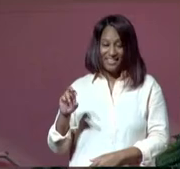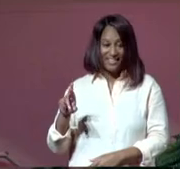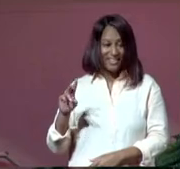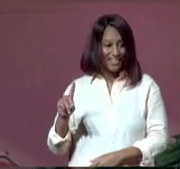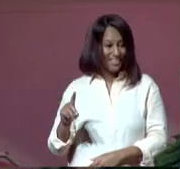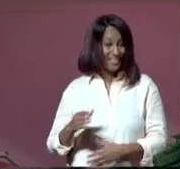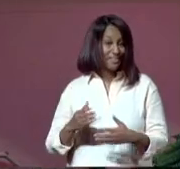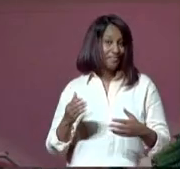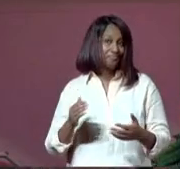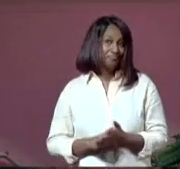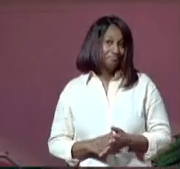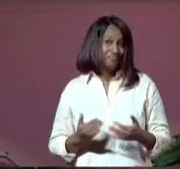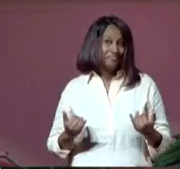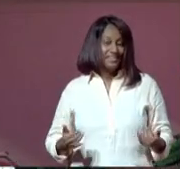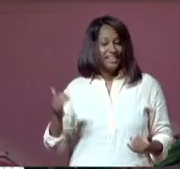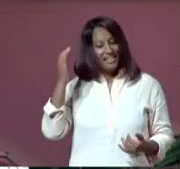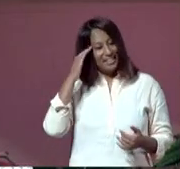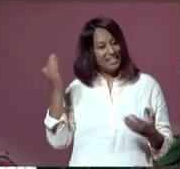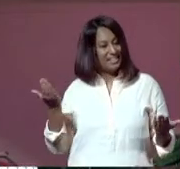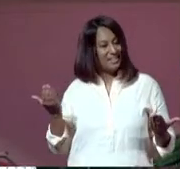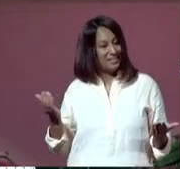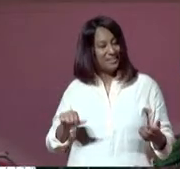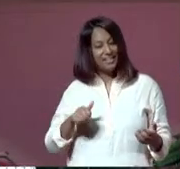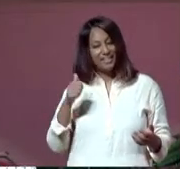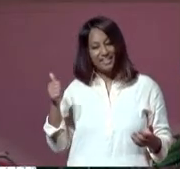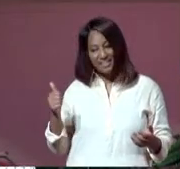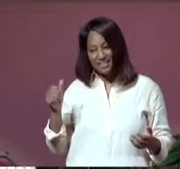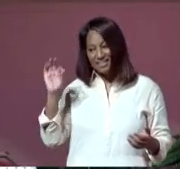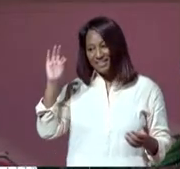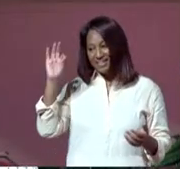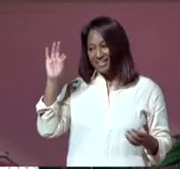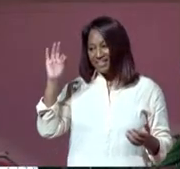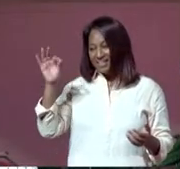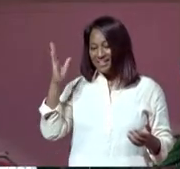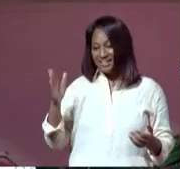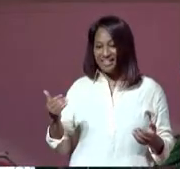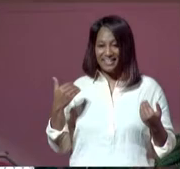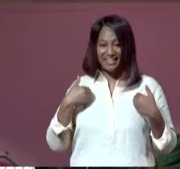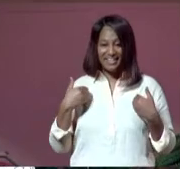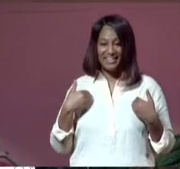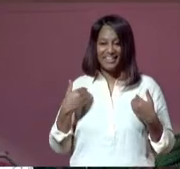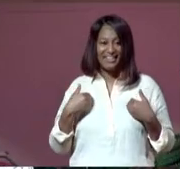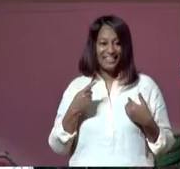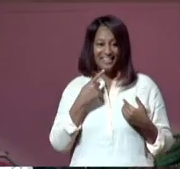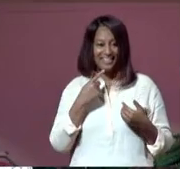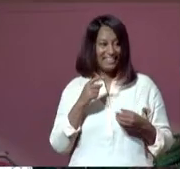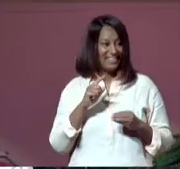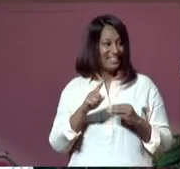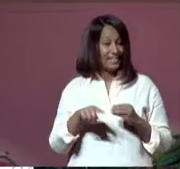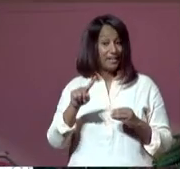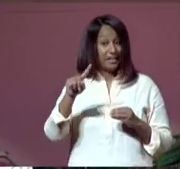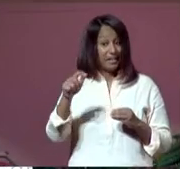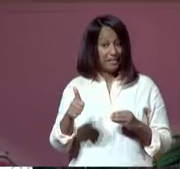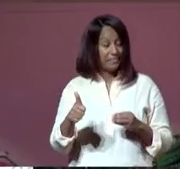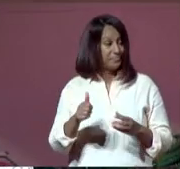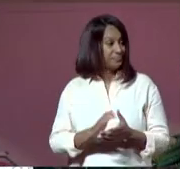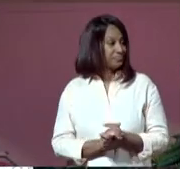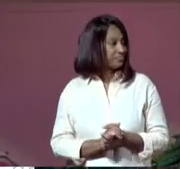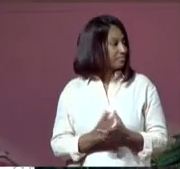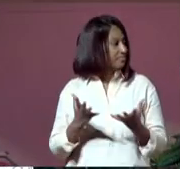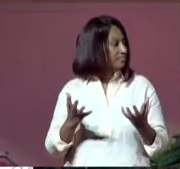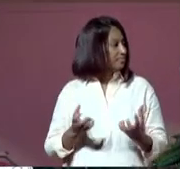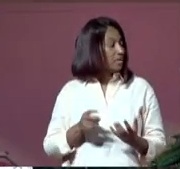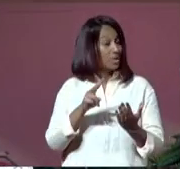you know, Creflo Dollar has tripped everybody out. And I just want to read a text to you.